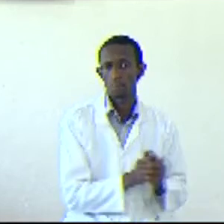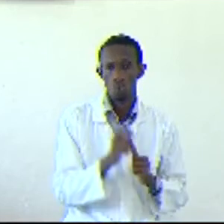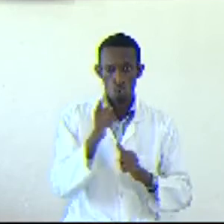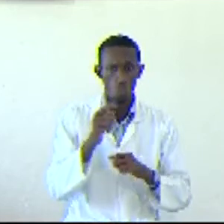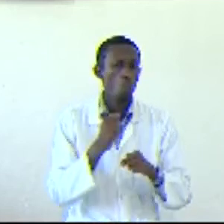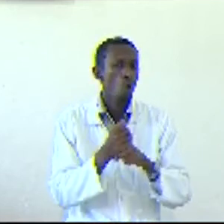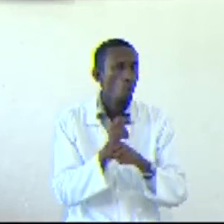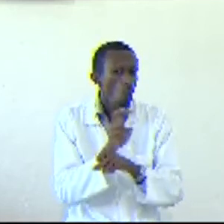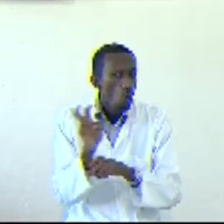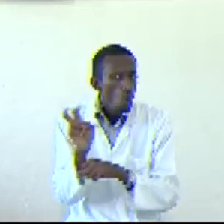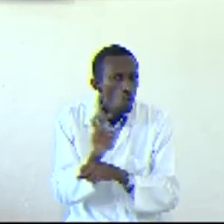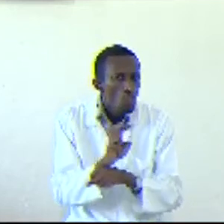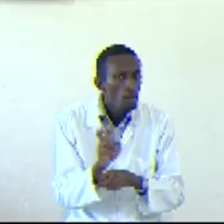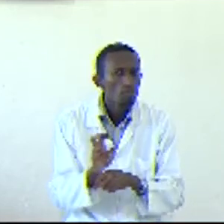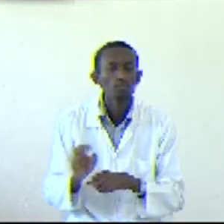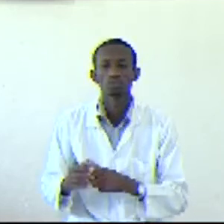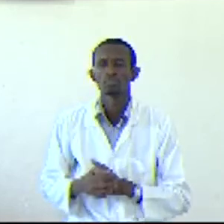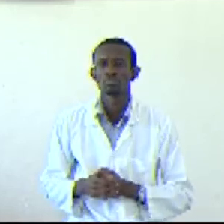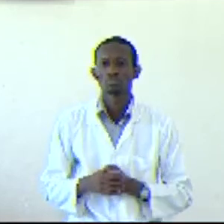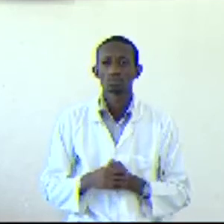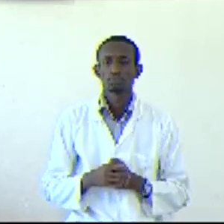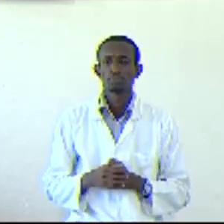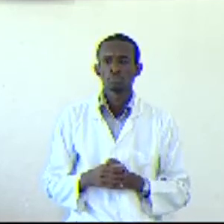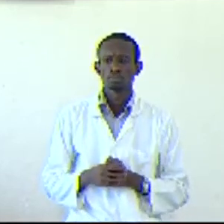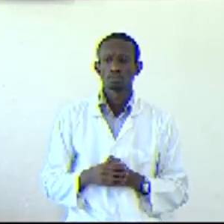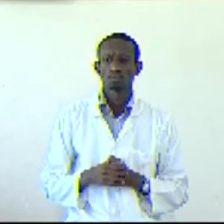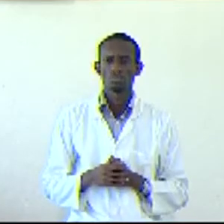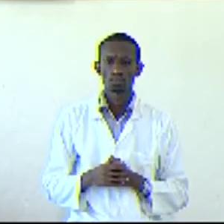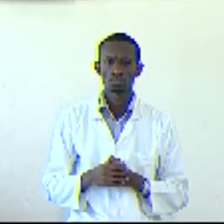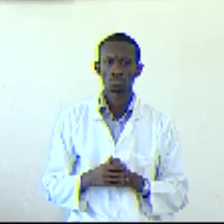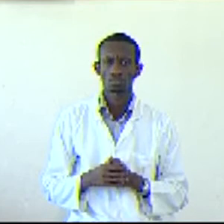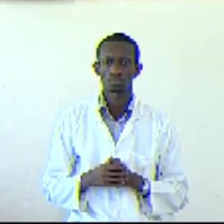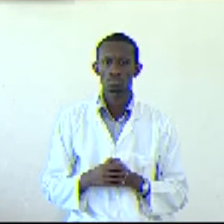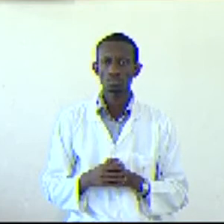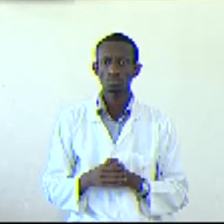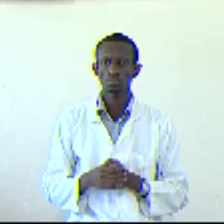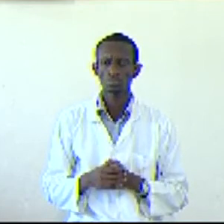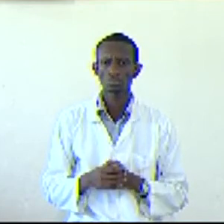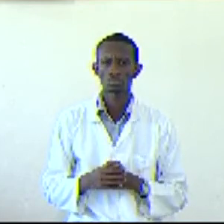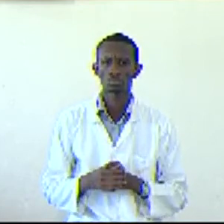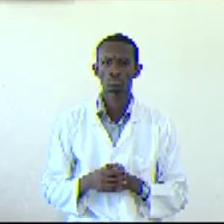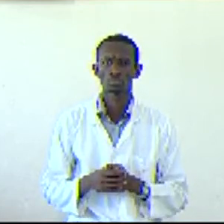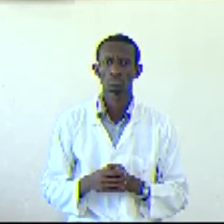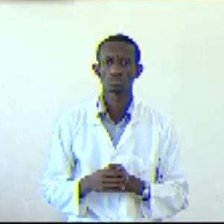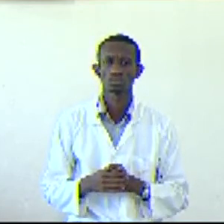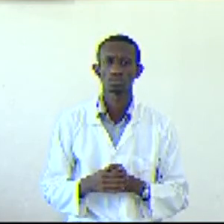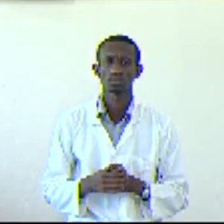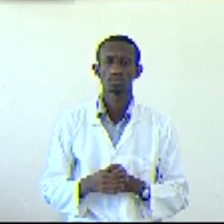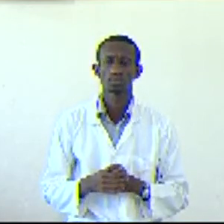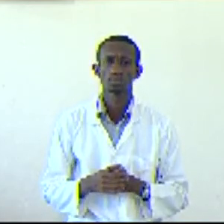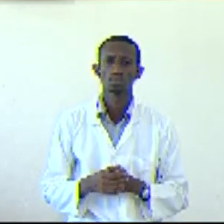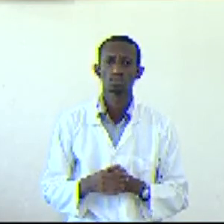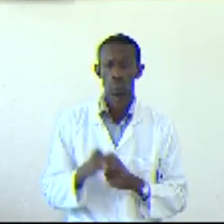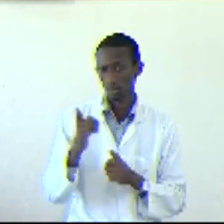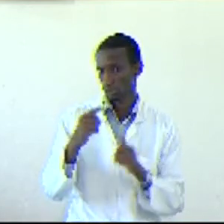this correction that we have, a correction so of this example. So